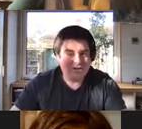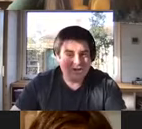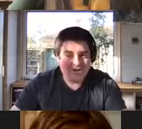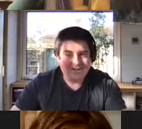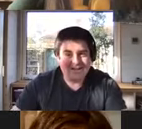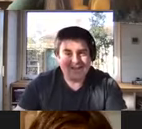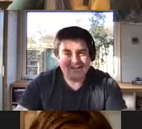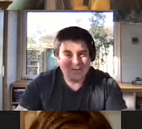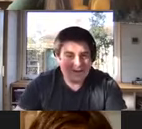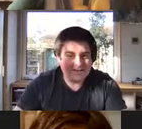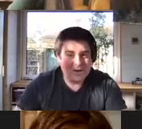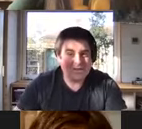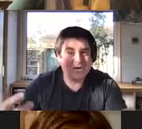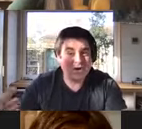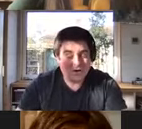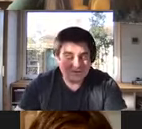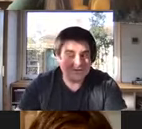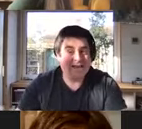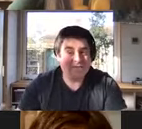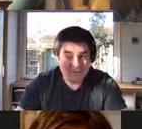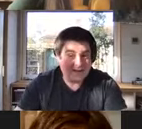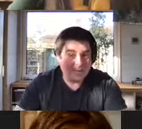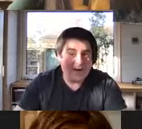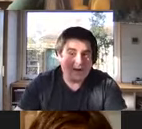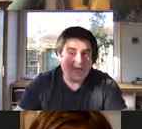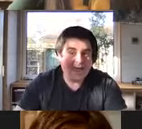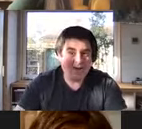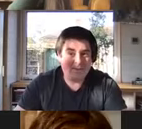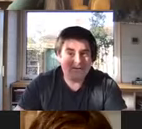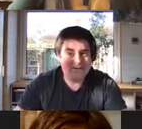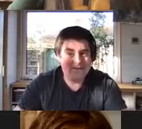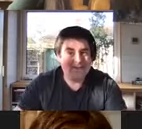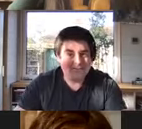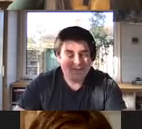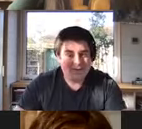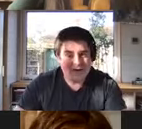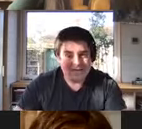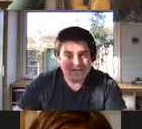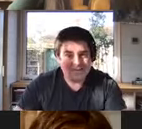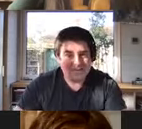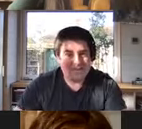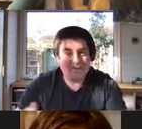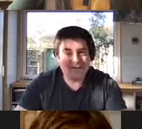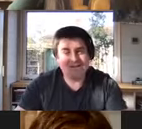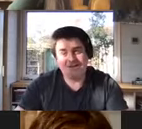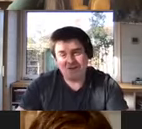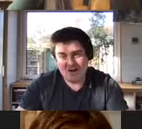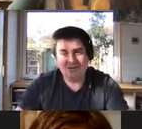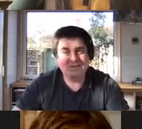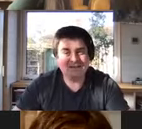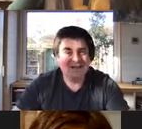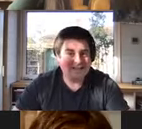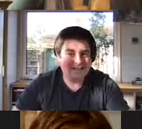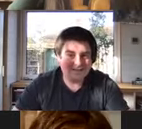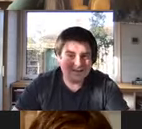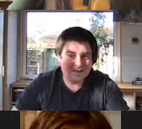really jars against the ways in which we're constantly reading about and hearing about the US. That these terms